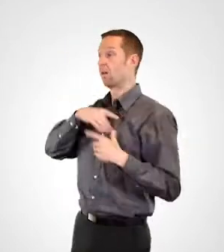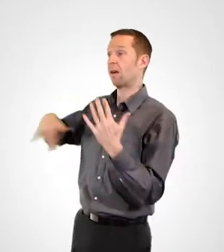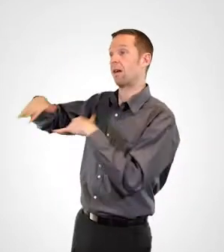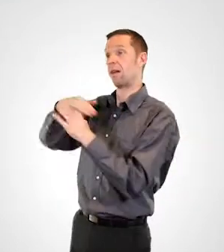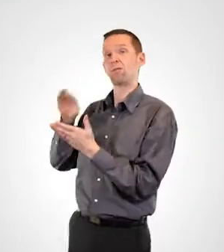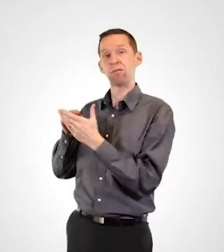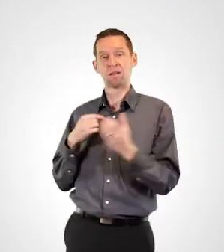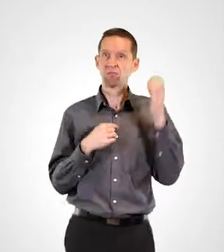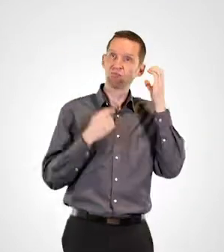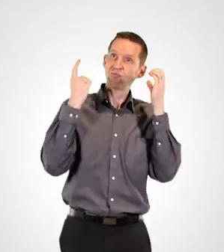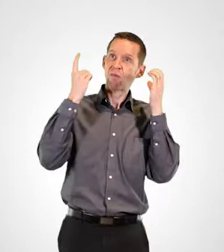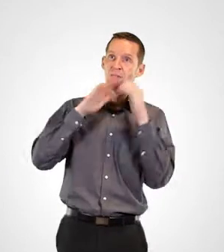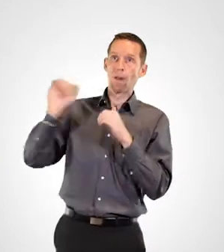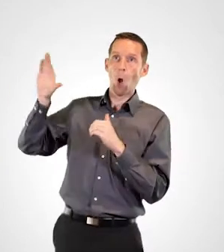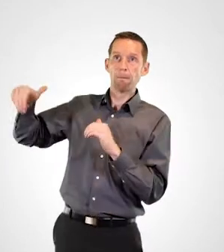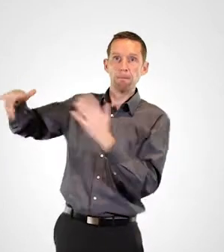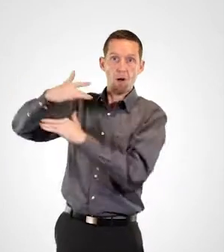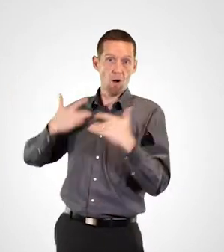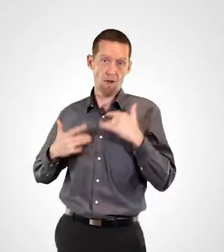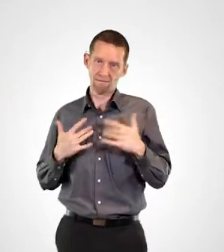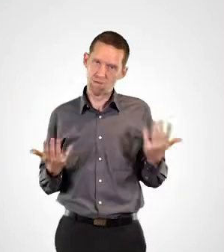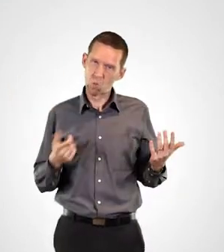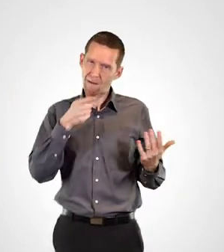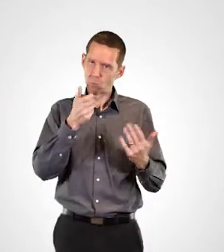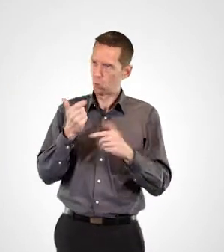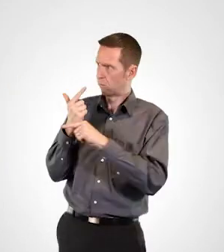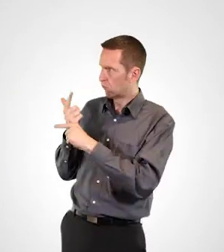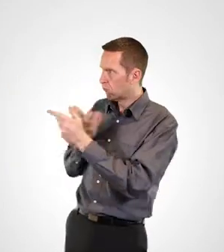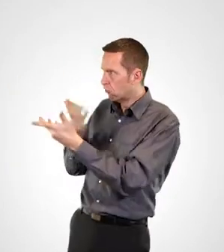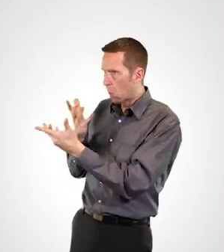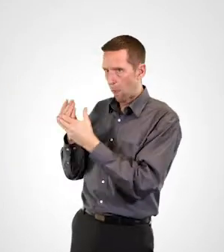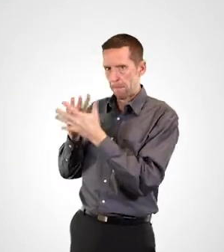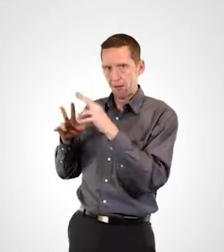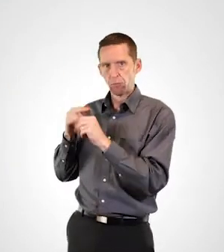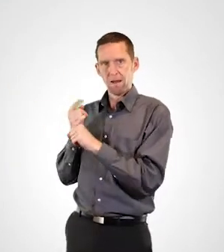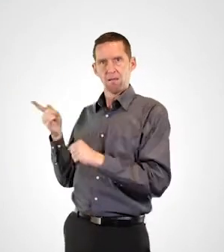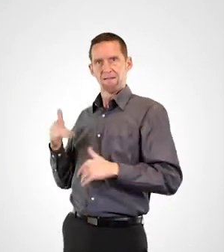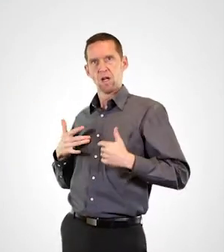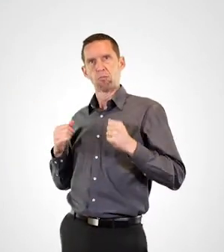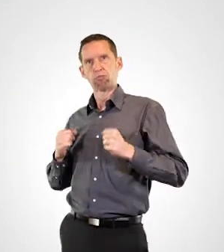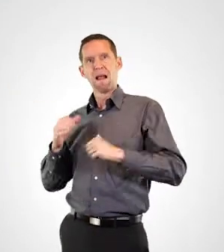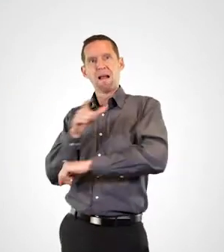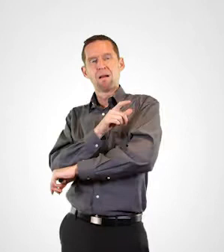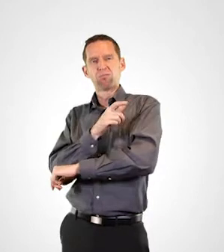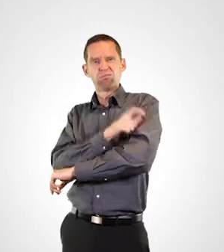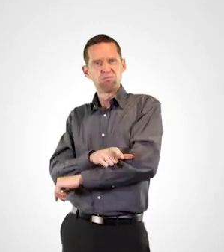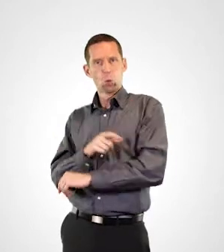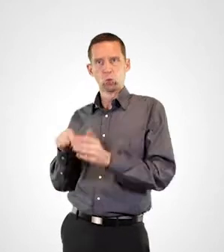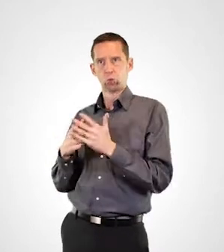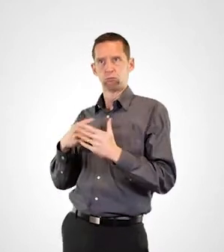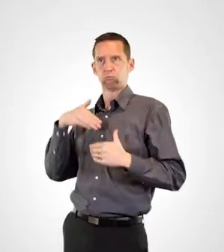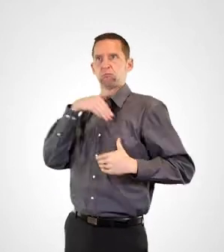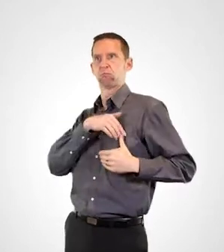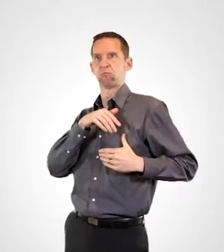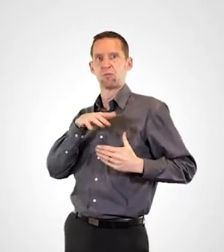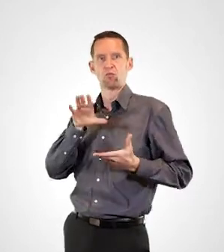doing a little feasibility study, and I'd certainly encourage you to do this if you're going to start using this this technology,